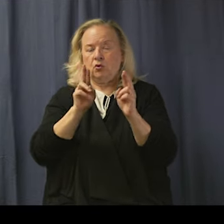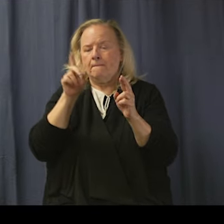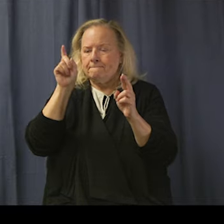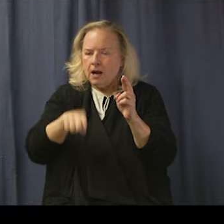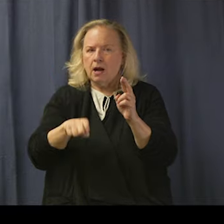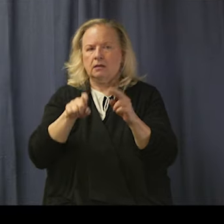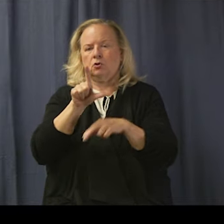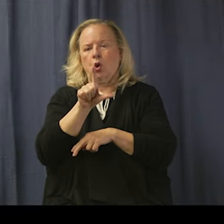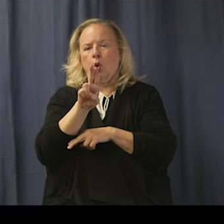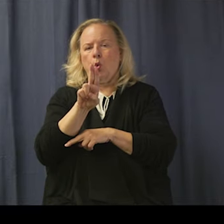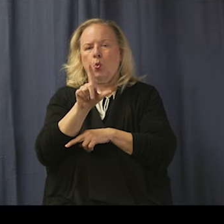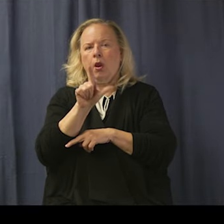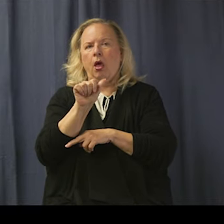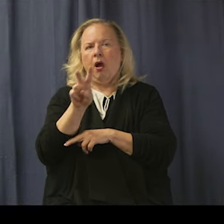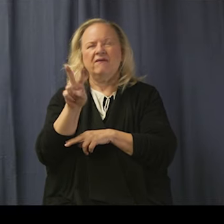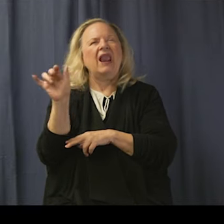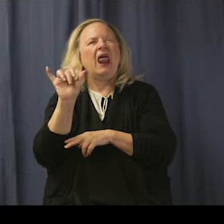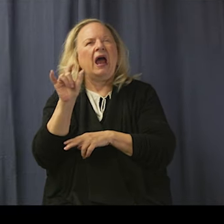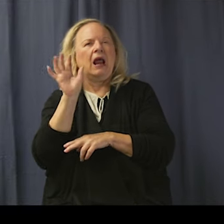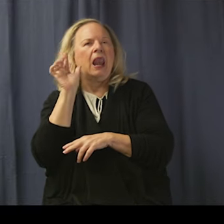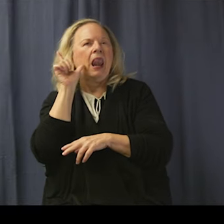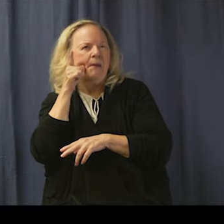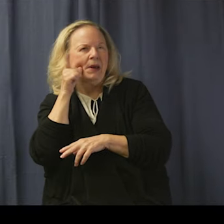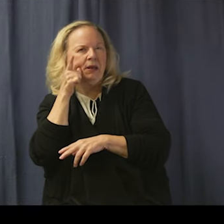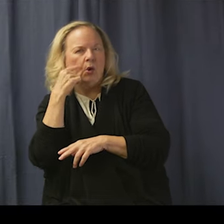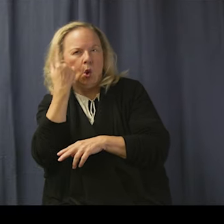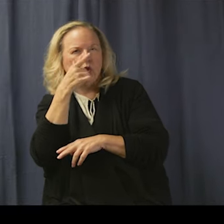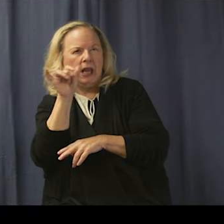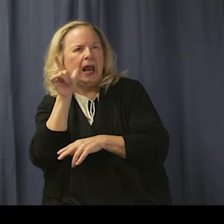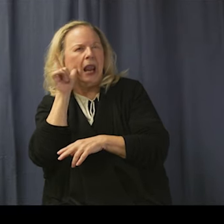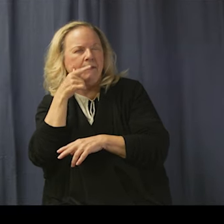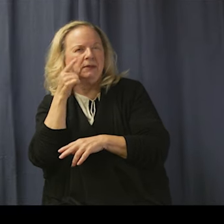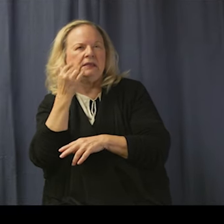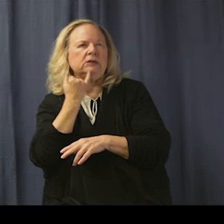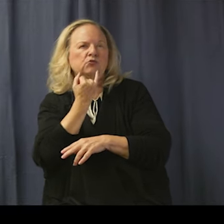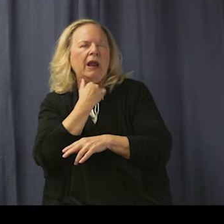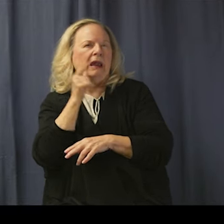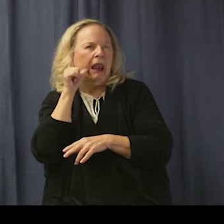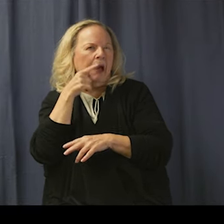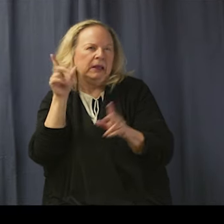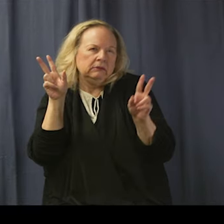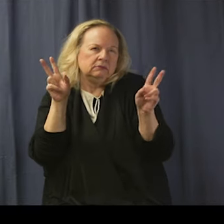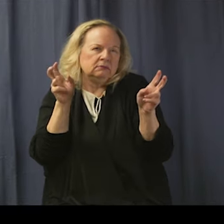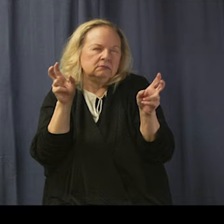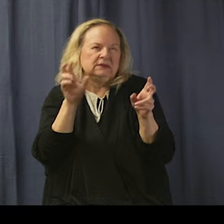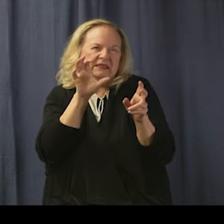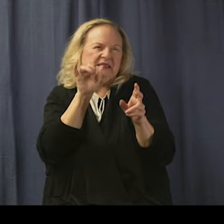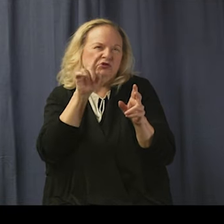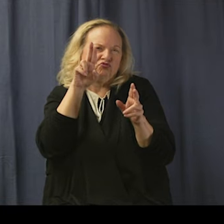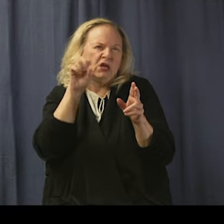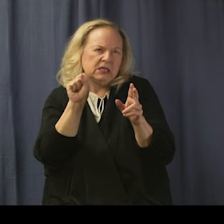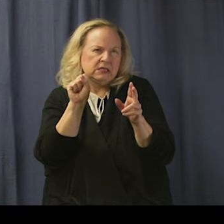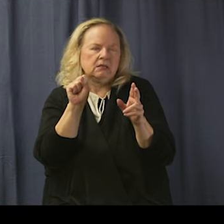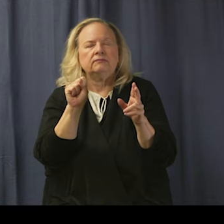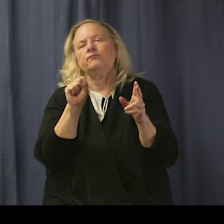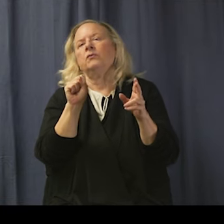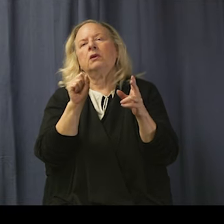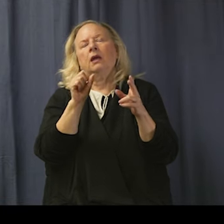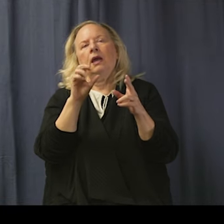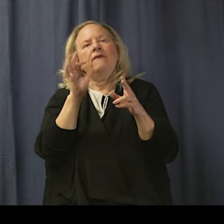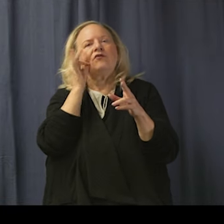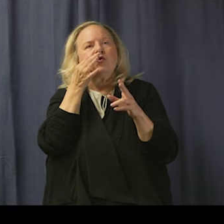lulavs in the refrigerator until Wednesday when you come. You can put them together if you want to. It's always nice to have them already put